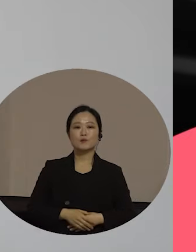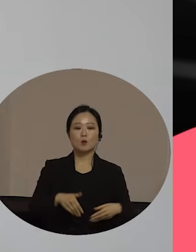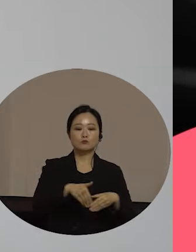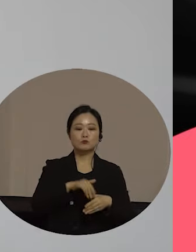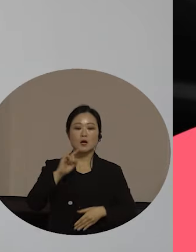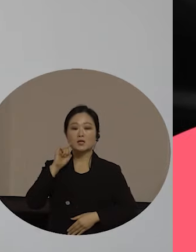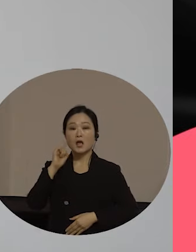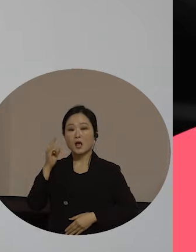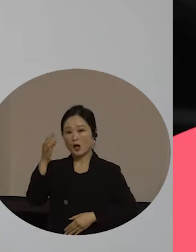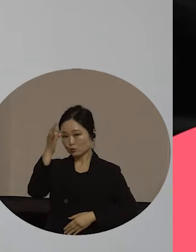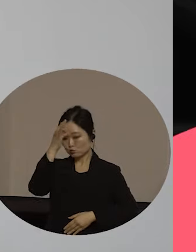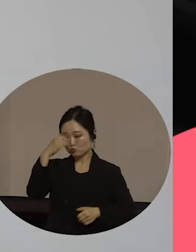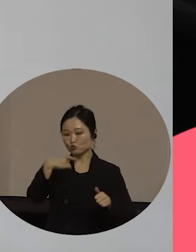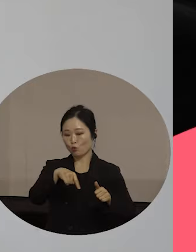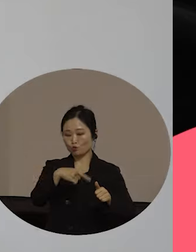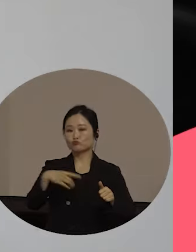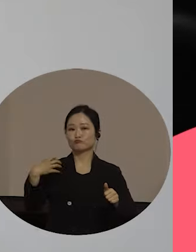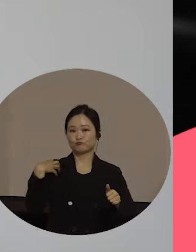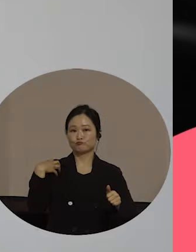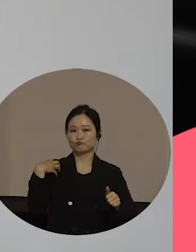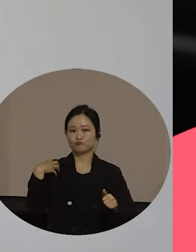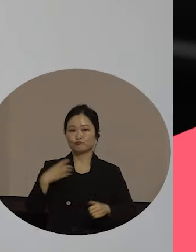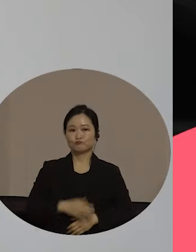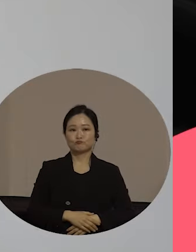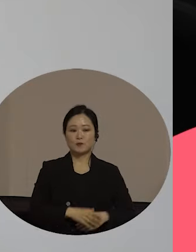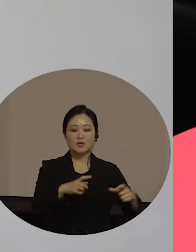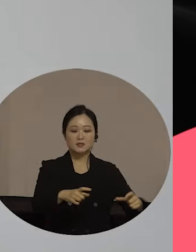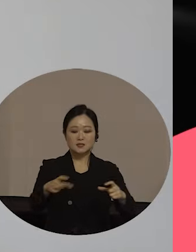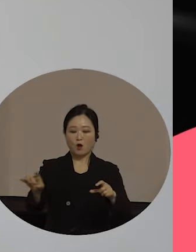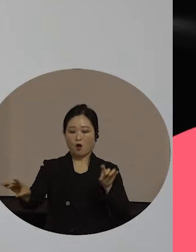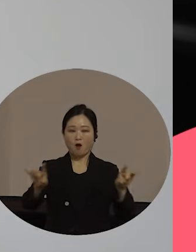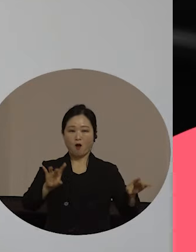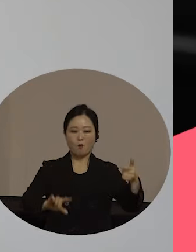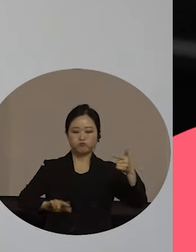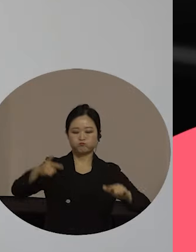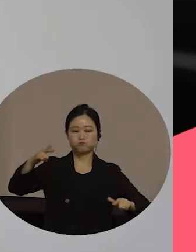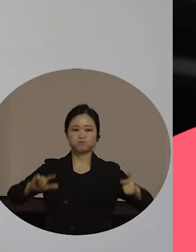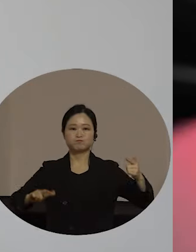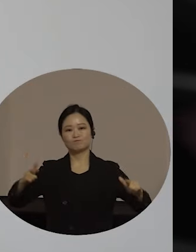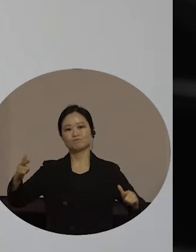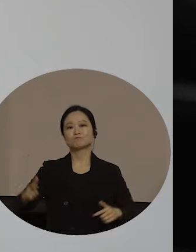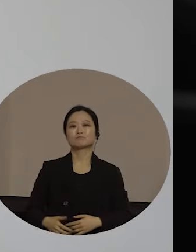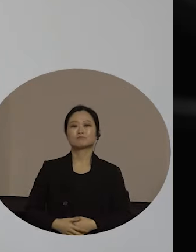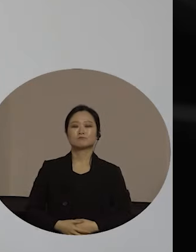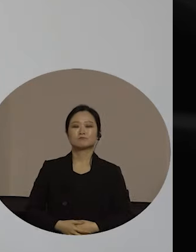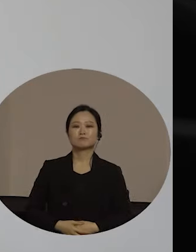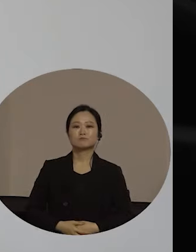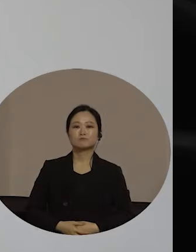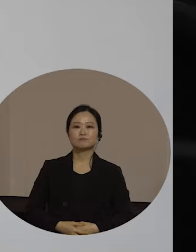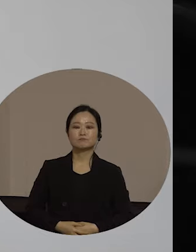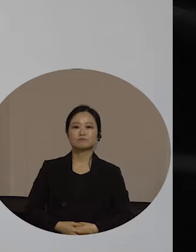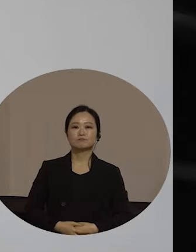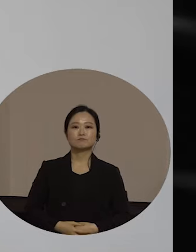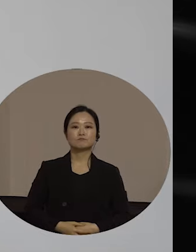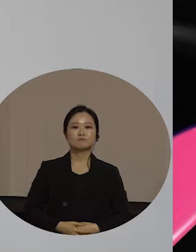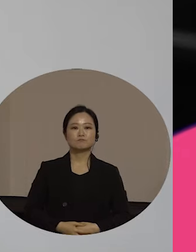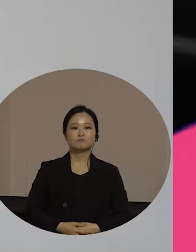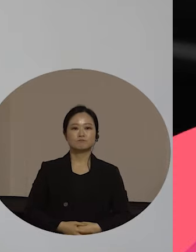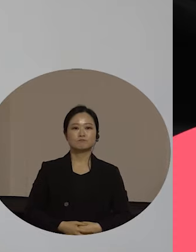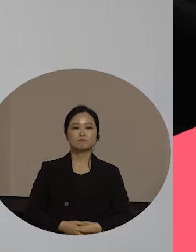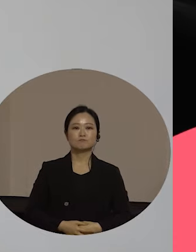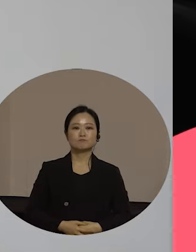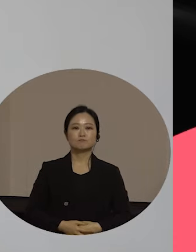across states, districts, and schools, with some regions offering comprehensive arts education programs, and in